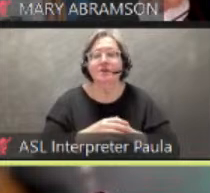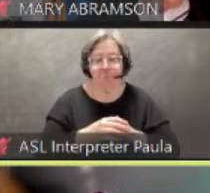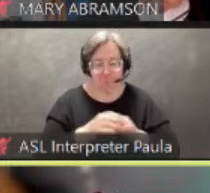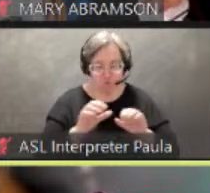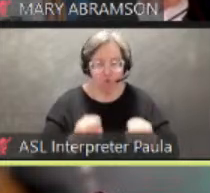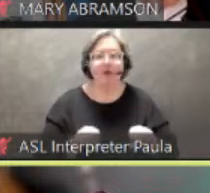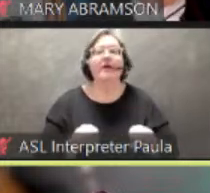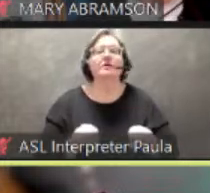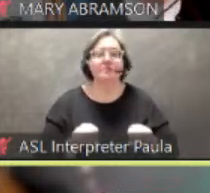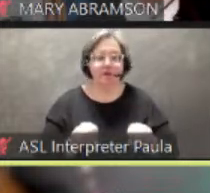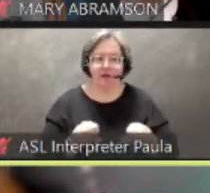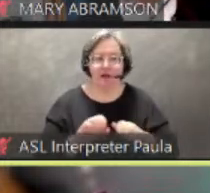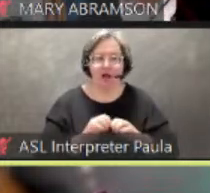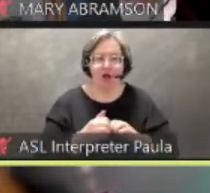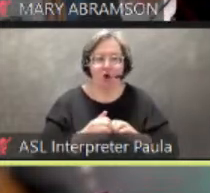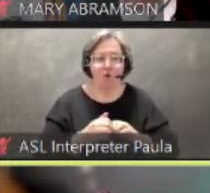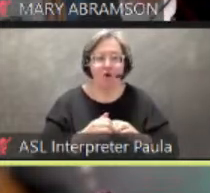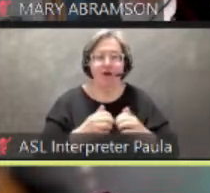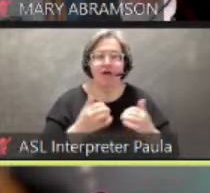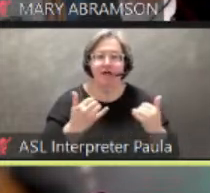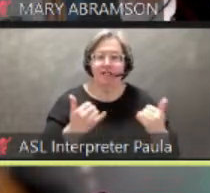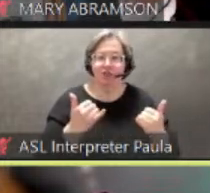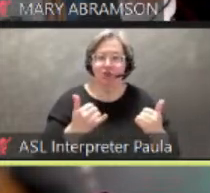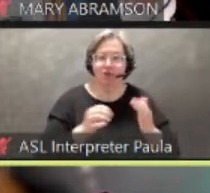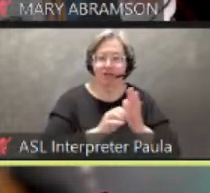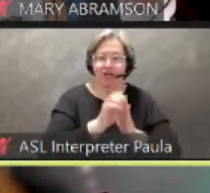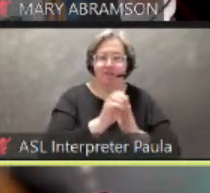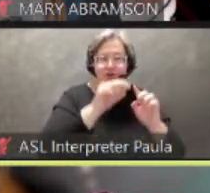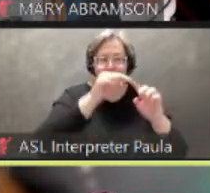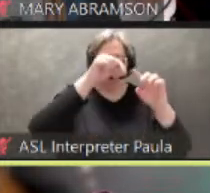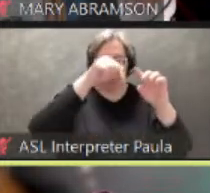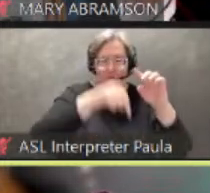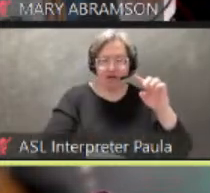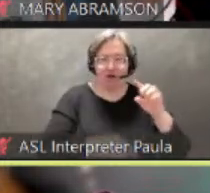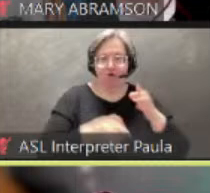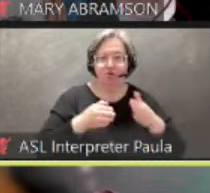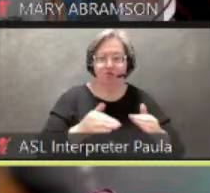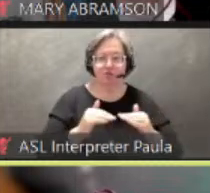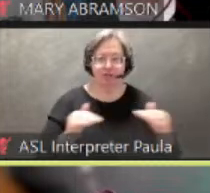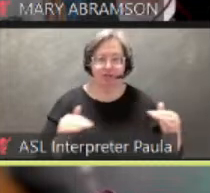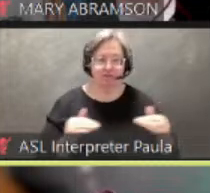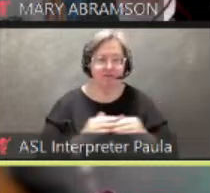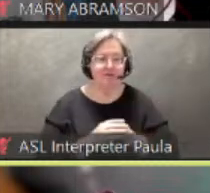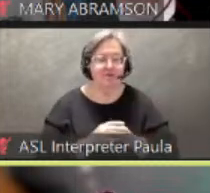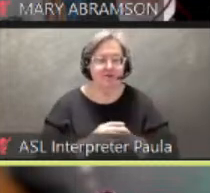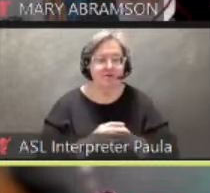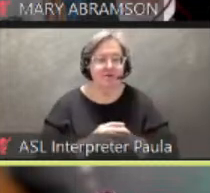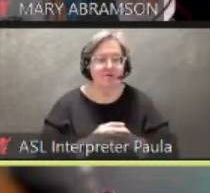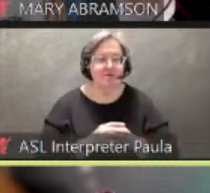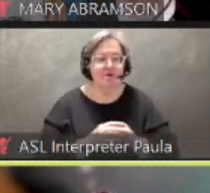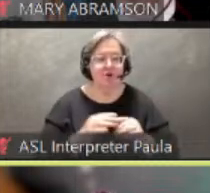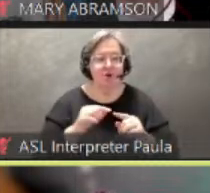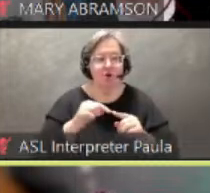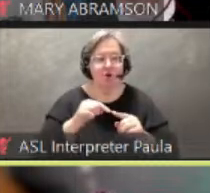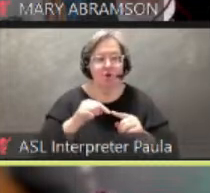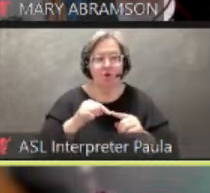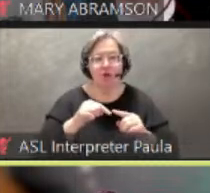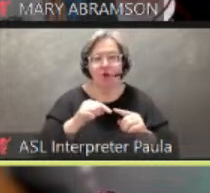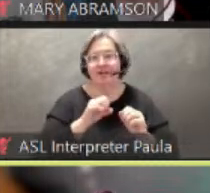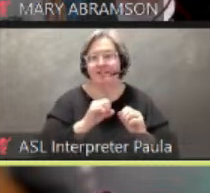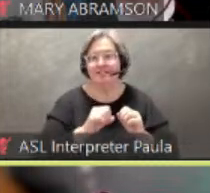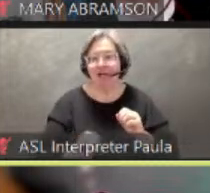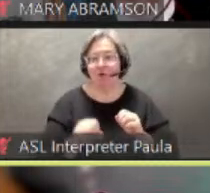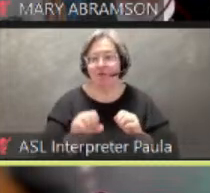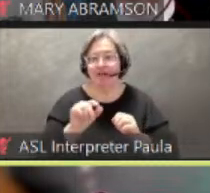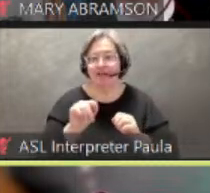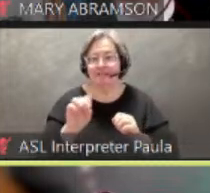accomplished via the existing elevator going down to street level, progressing down south on State Street.